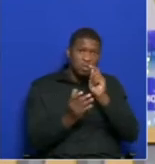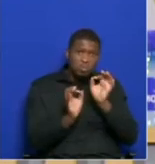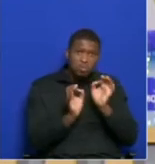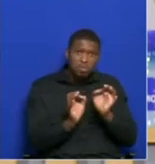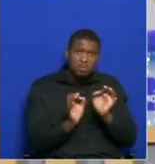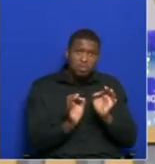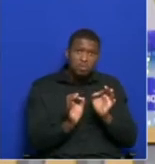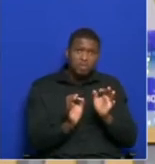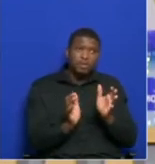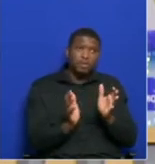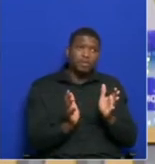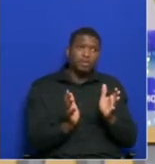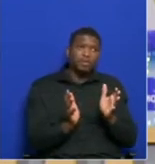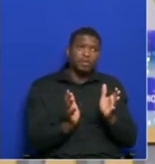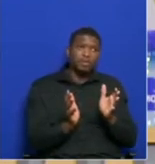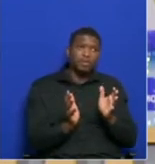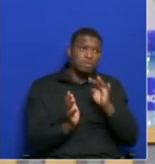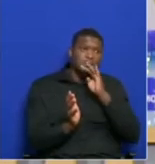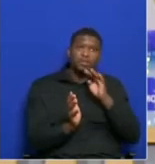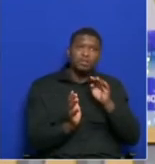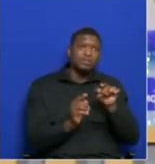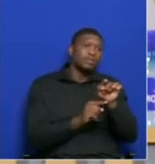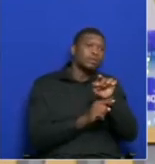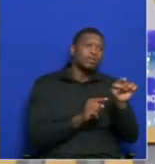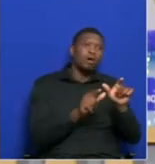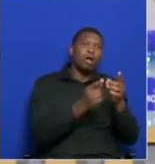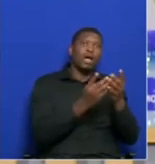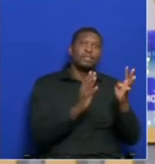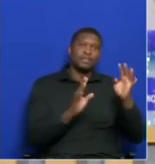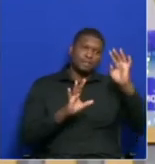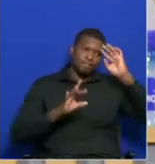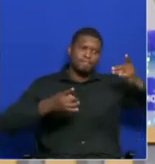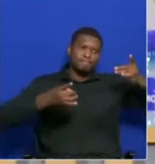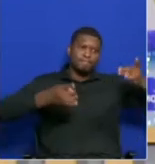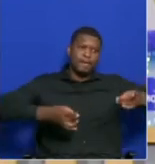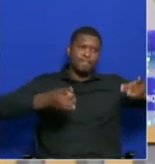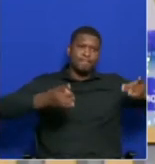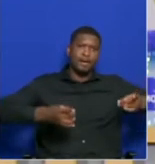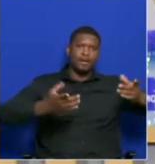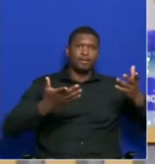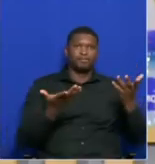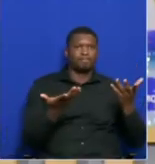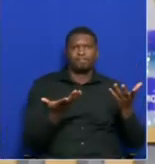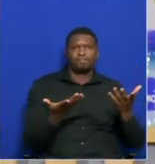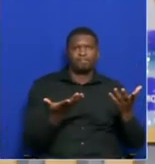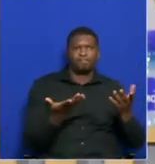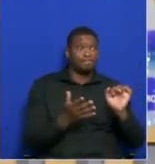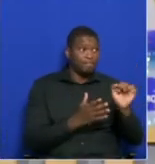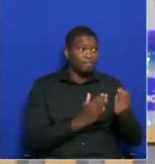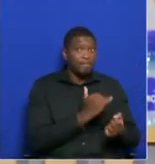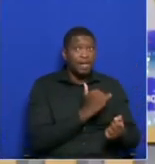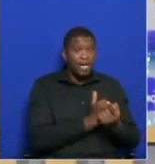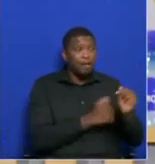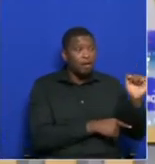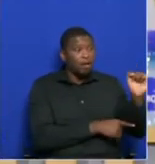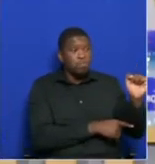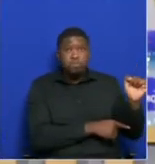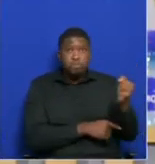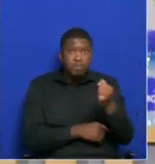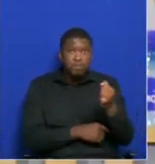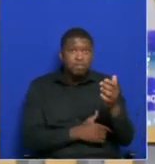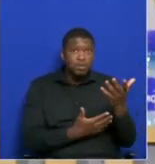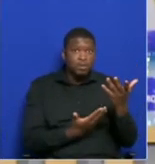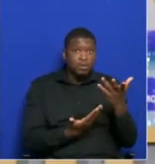any resolution of council. That accommodation was not via any resolution by